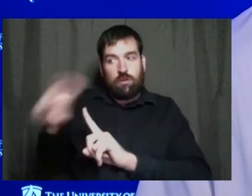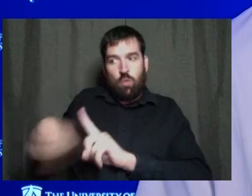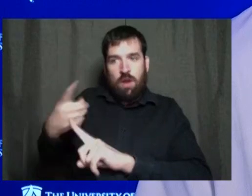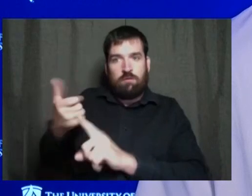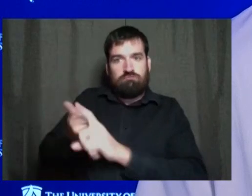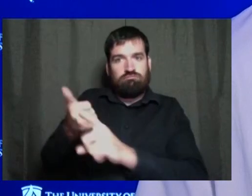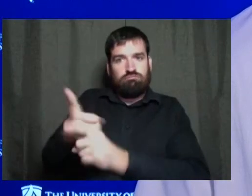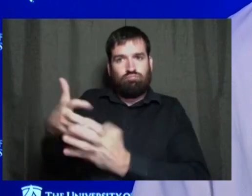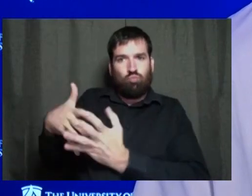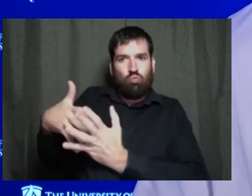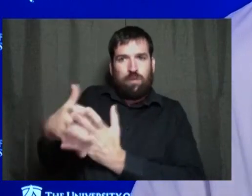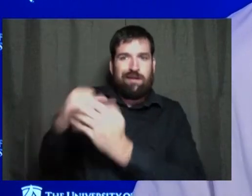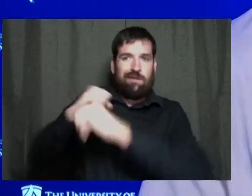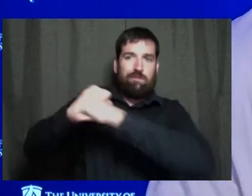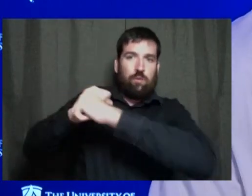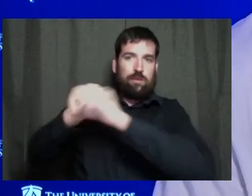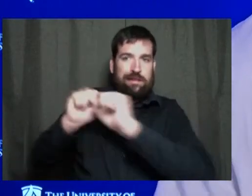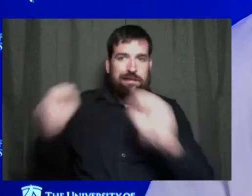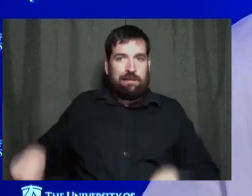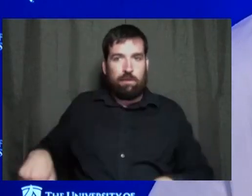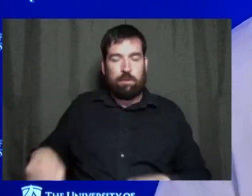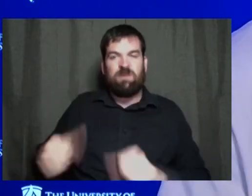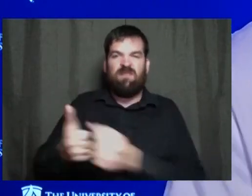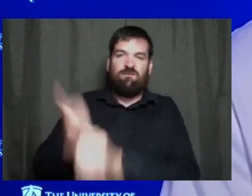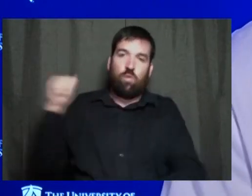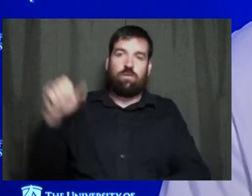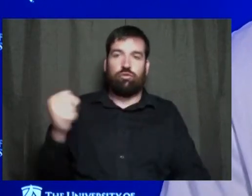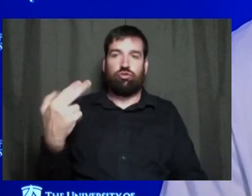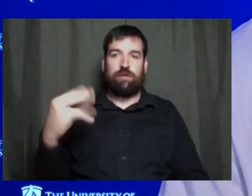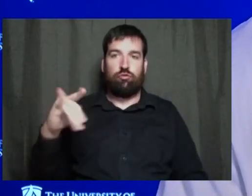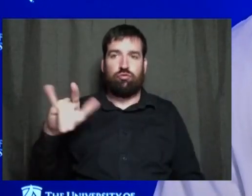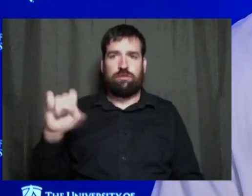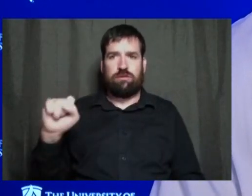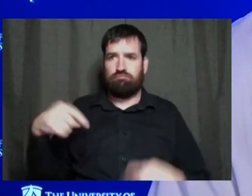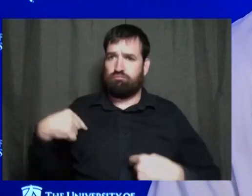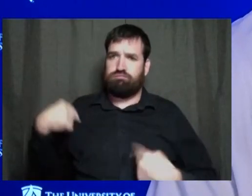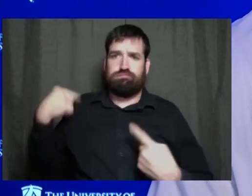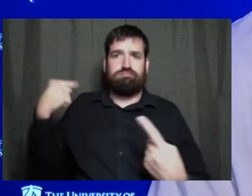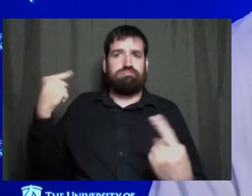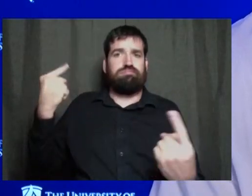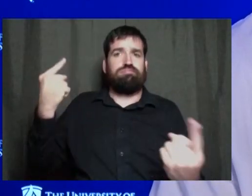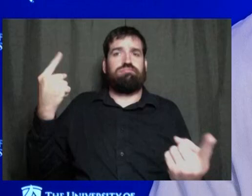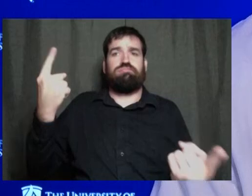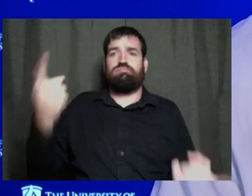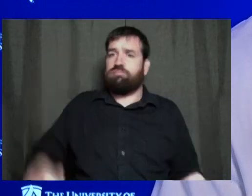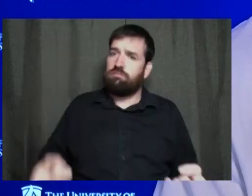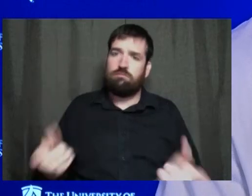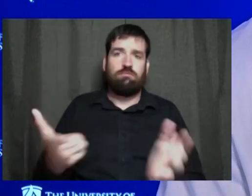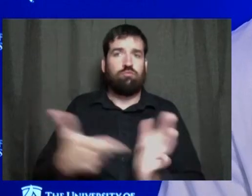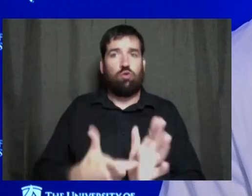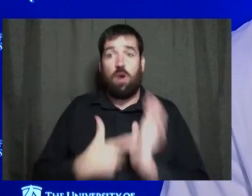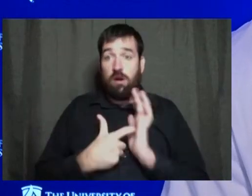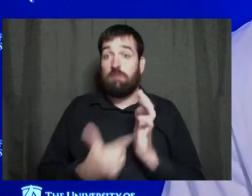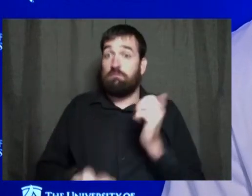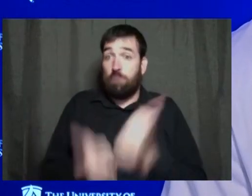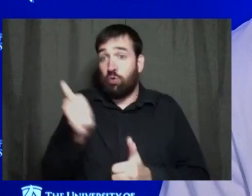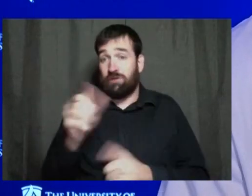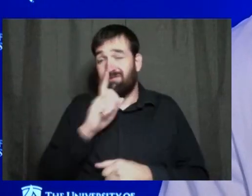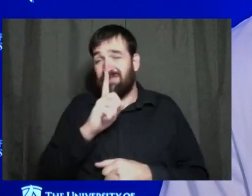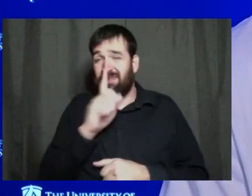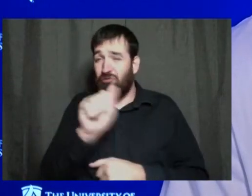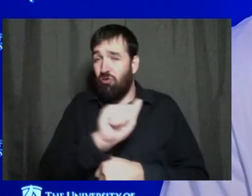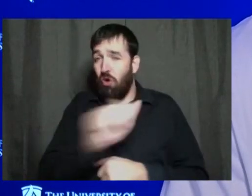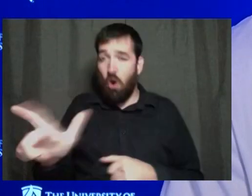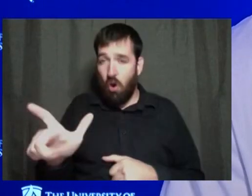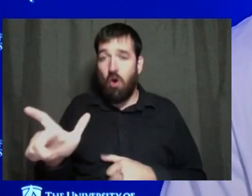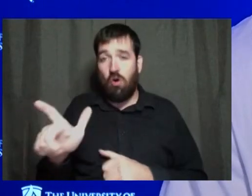you getting shingles. So this has been done for a long time. These are required through most and probably all transplant programs.